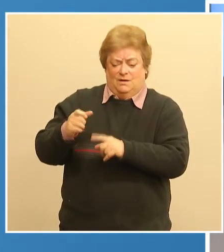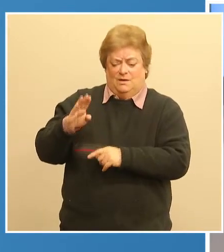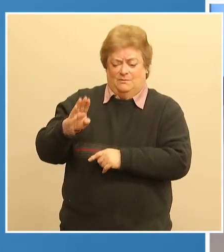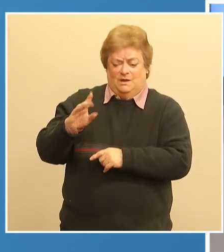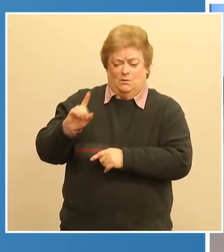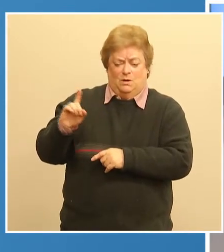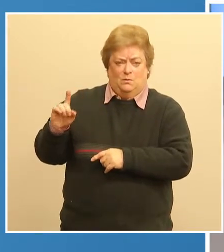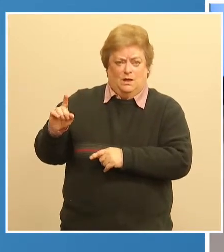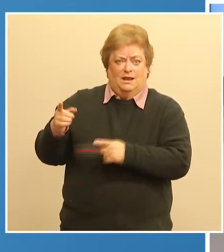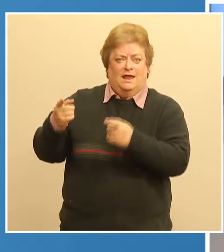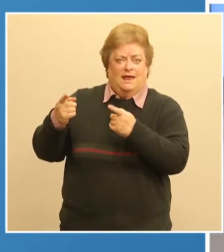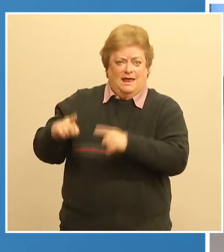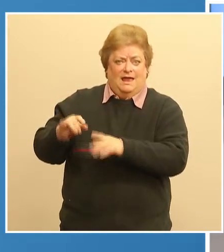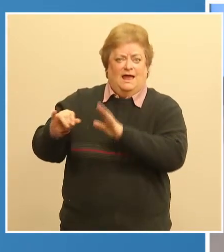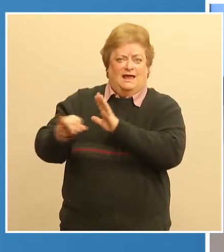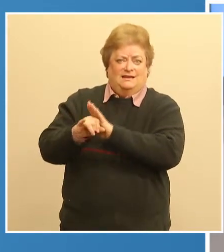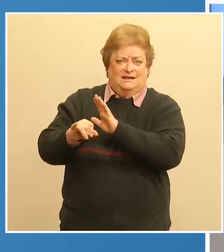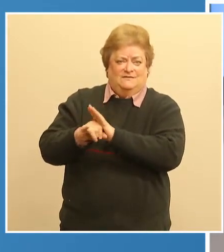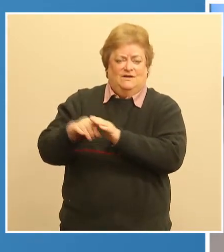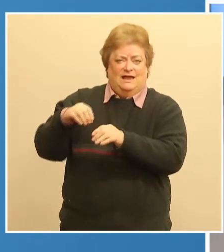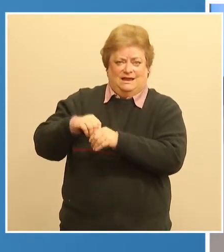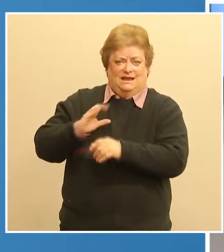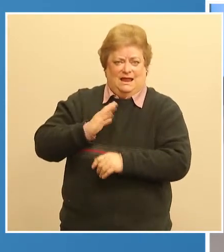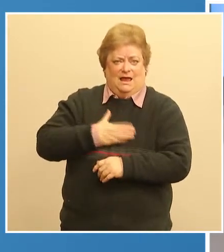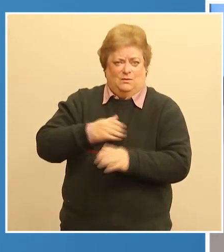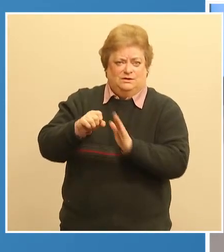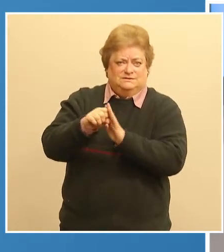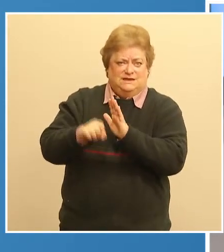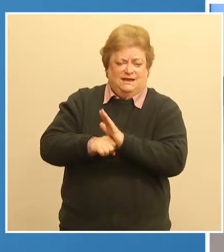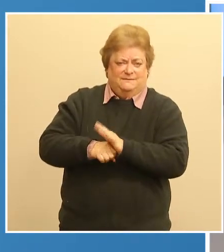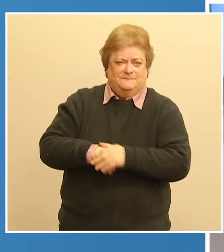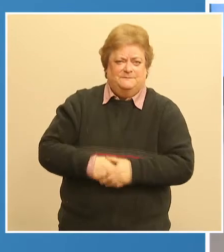B.1.1.7 variant that have been identified in the state so far.